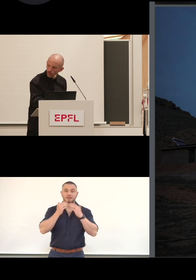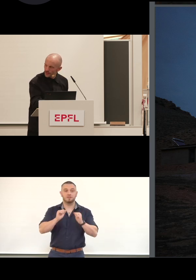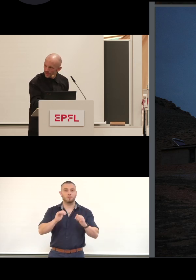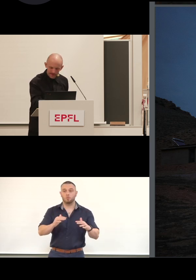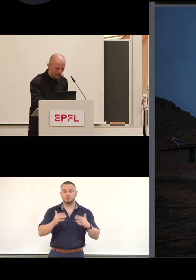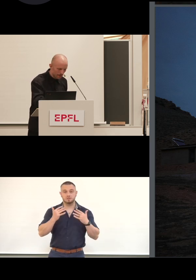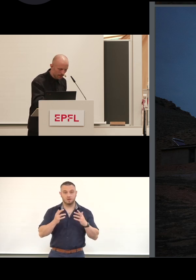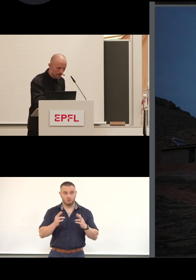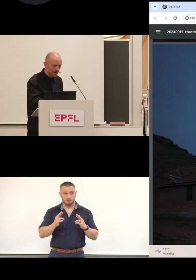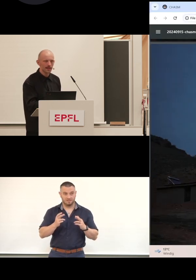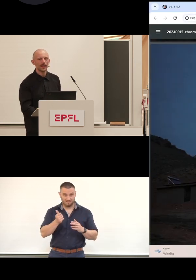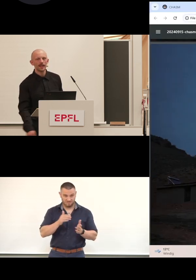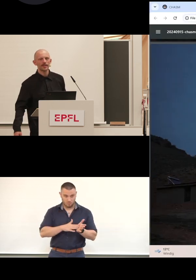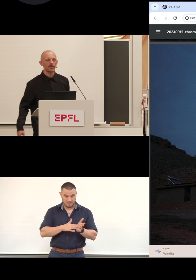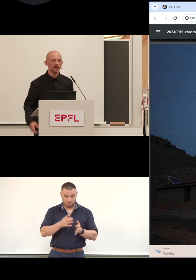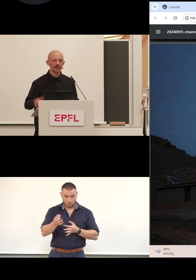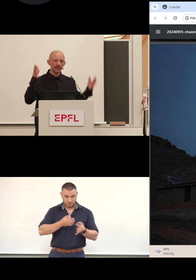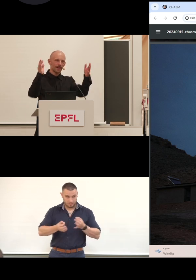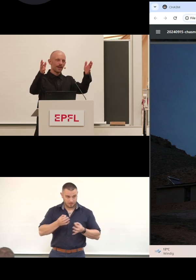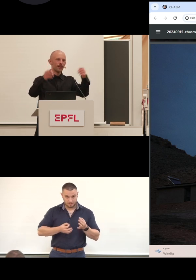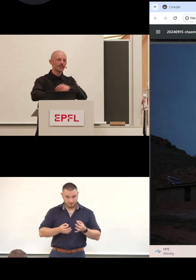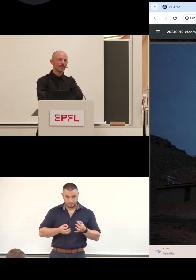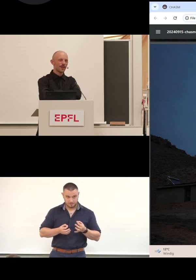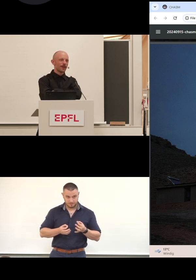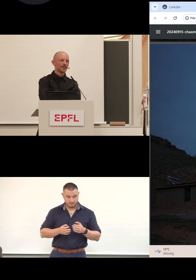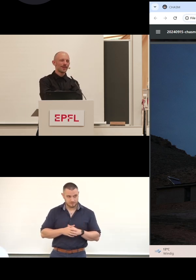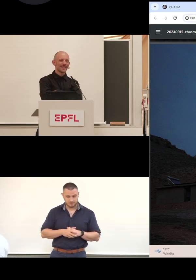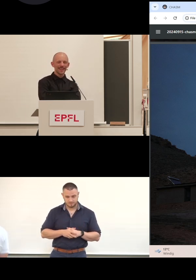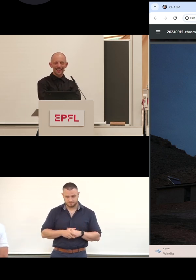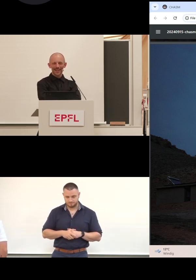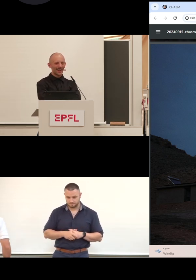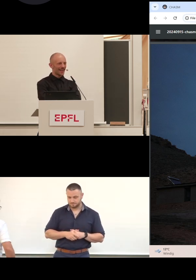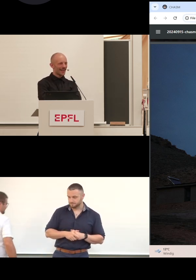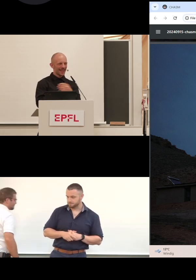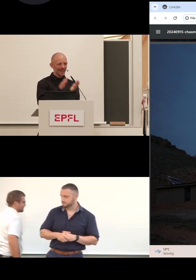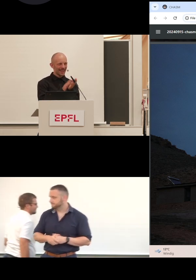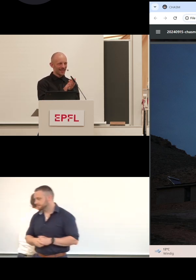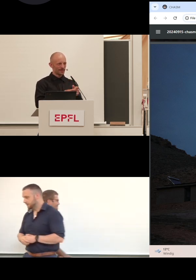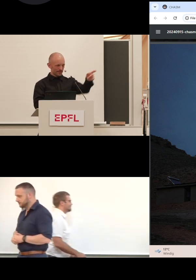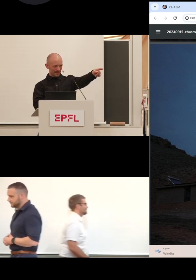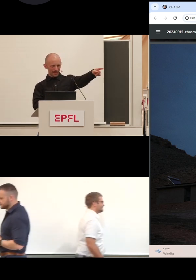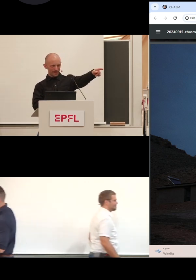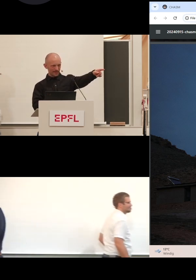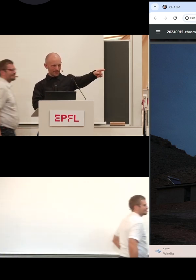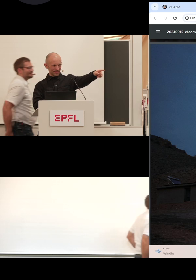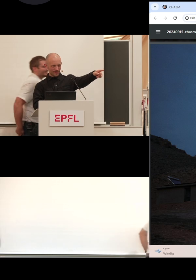I hope you still have a couple of more minutes. So your questions, please.